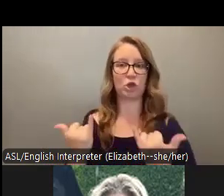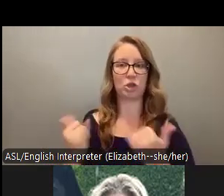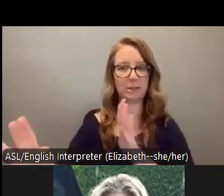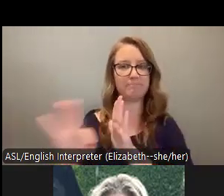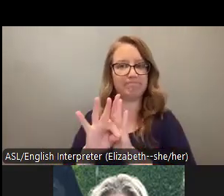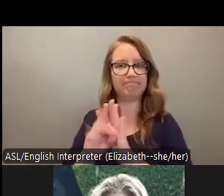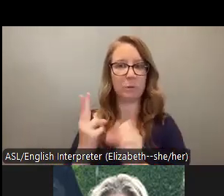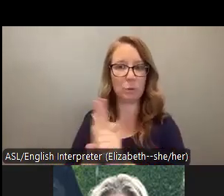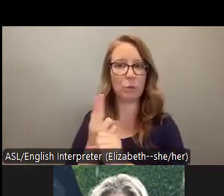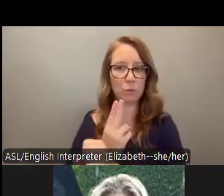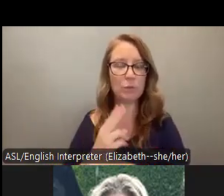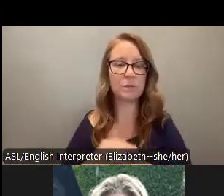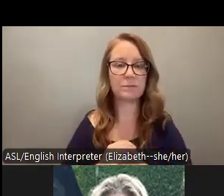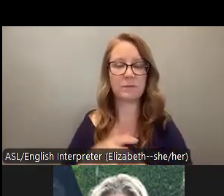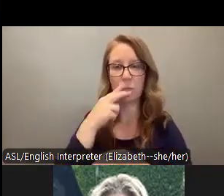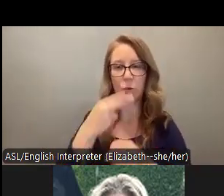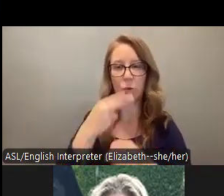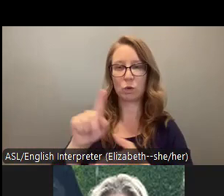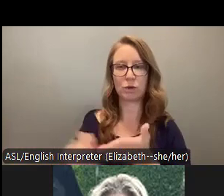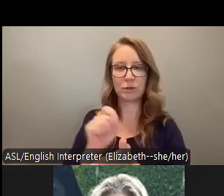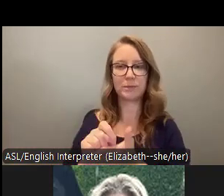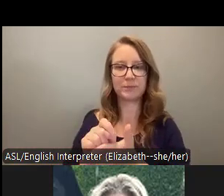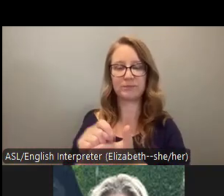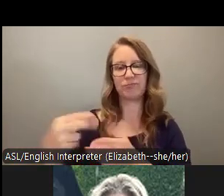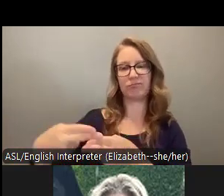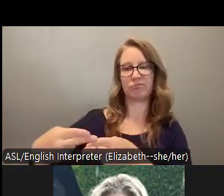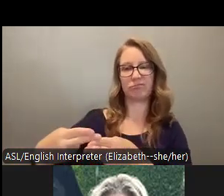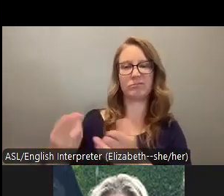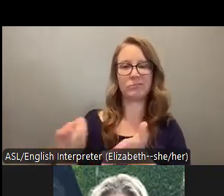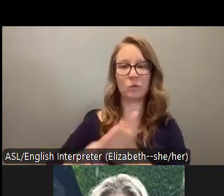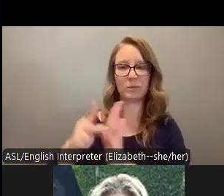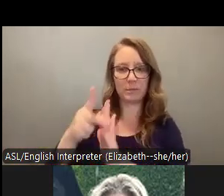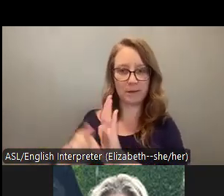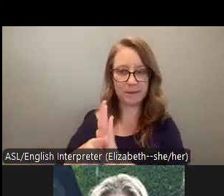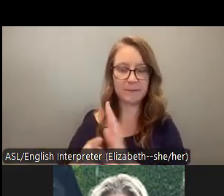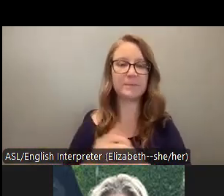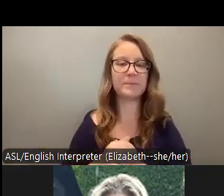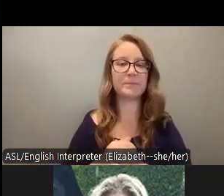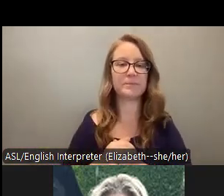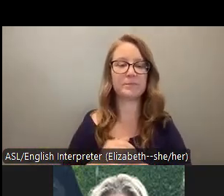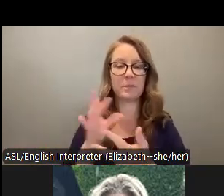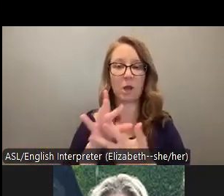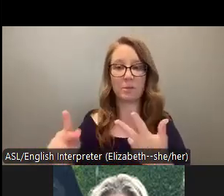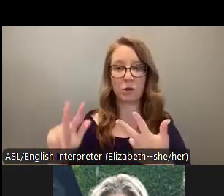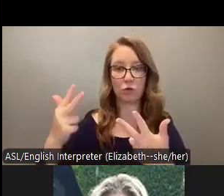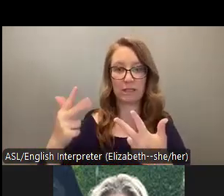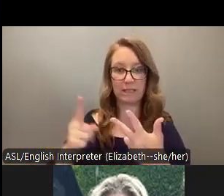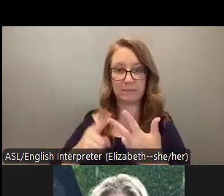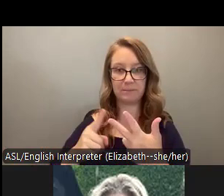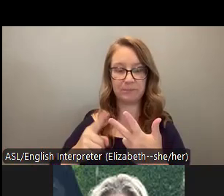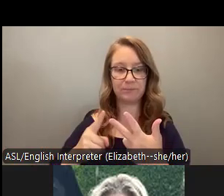selected as our short-term or interim enrollment policy. And so option three